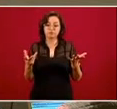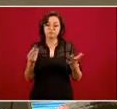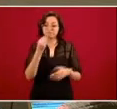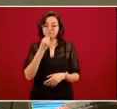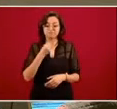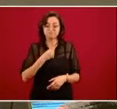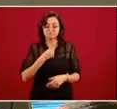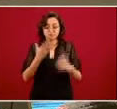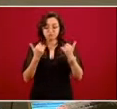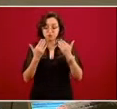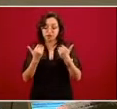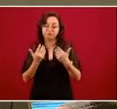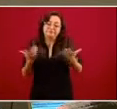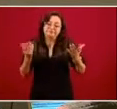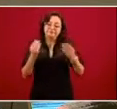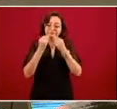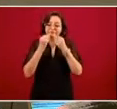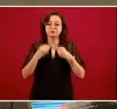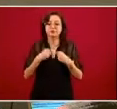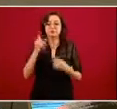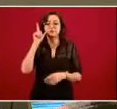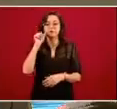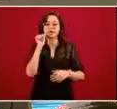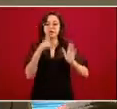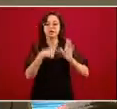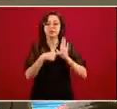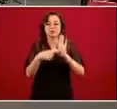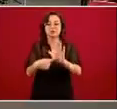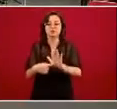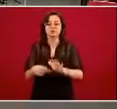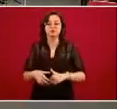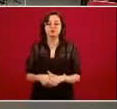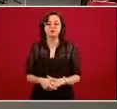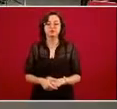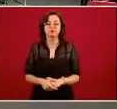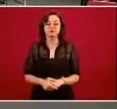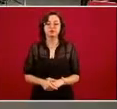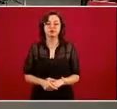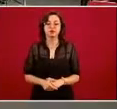All right. It's not ready, so we'll play it tomorrow morning.